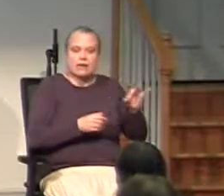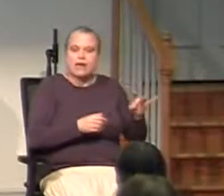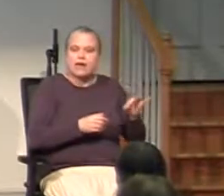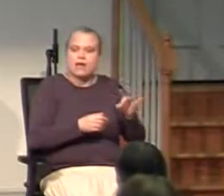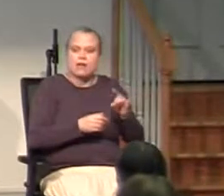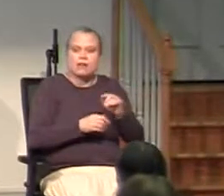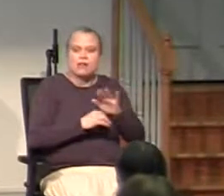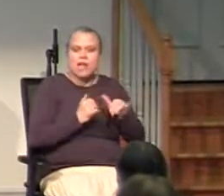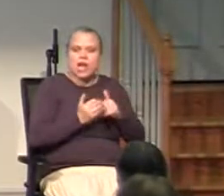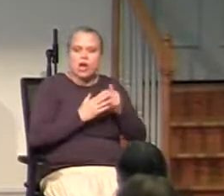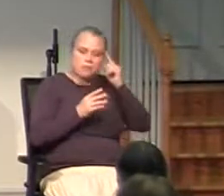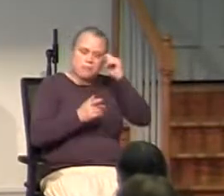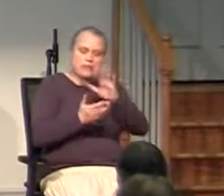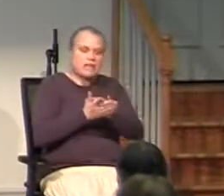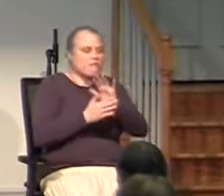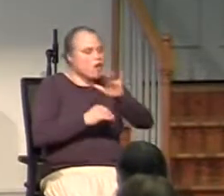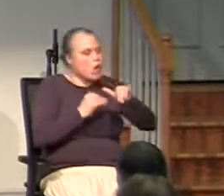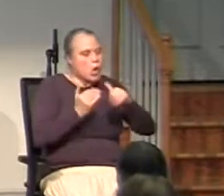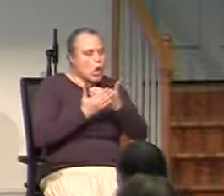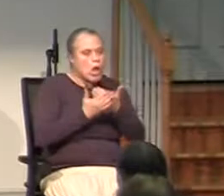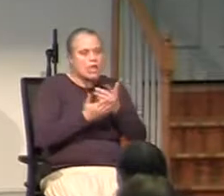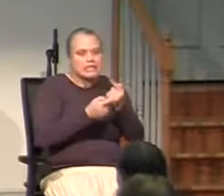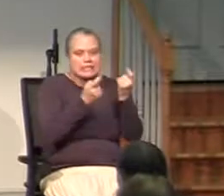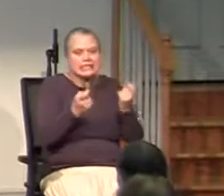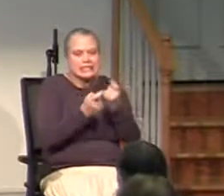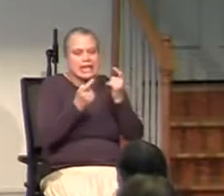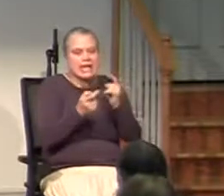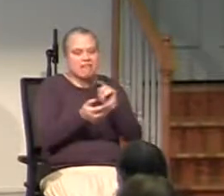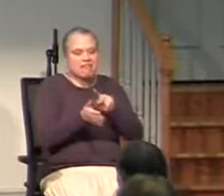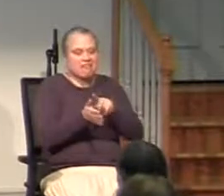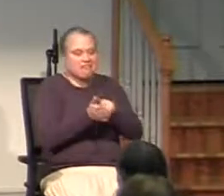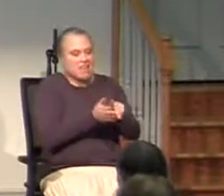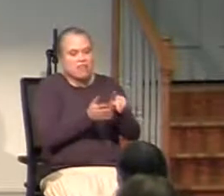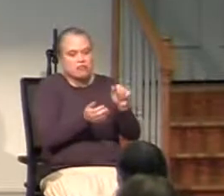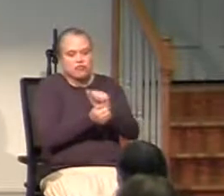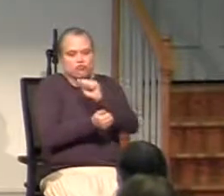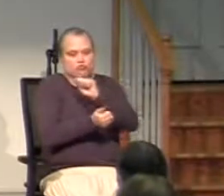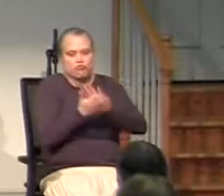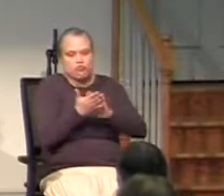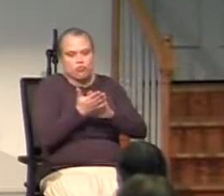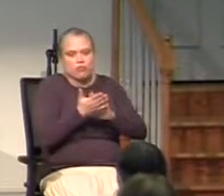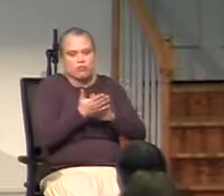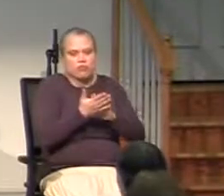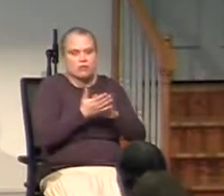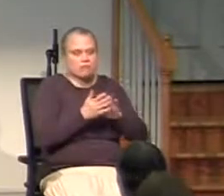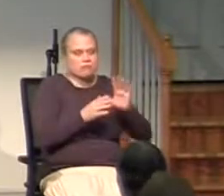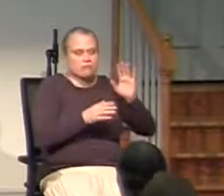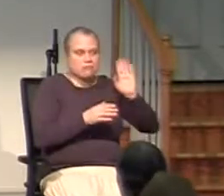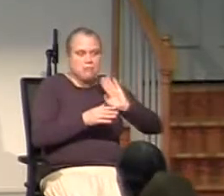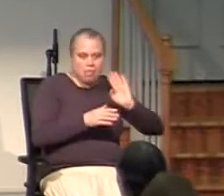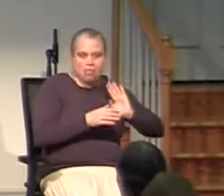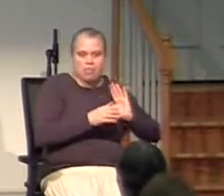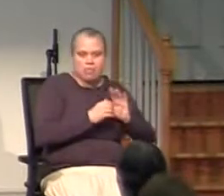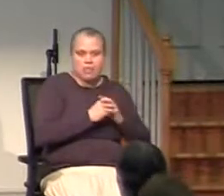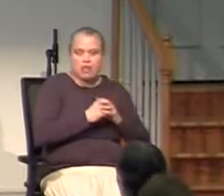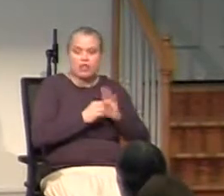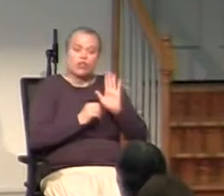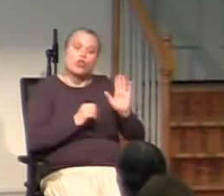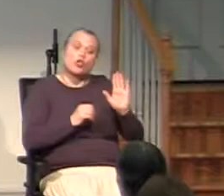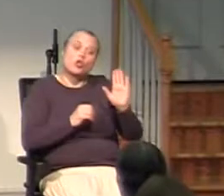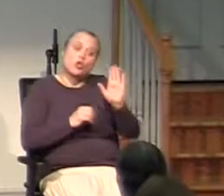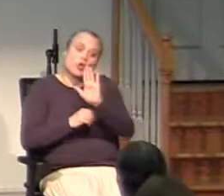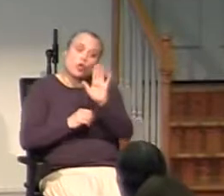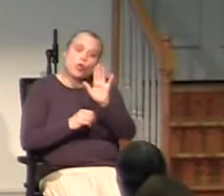that all sin was absolutely blotted out at Calvary. You're once saved, always saved, believers believe this